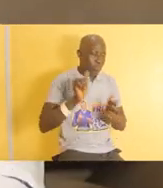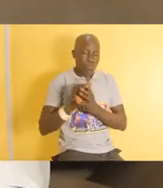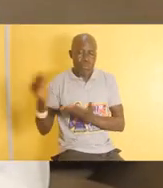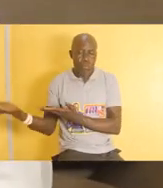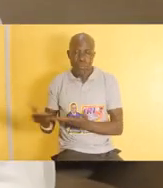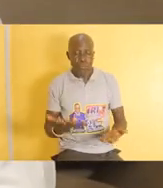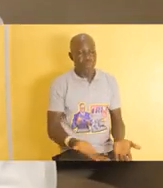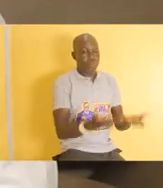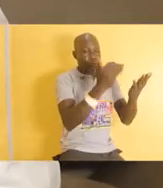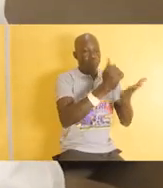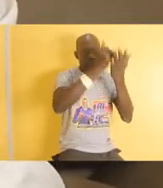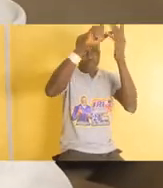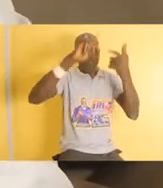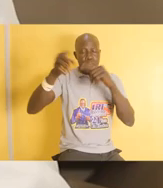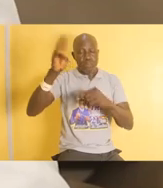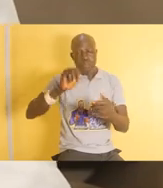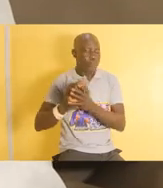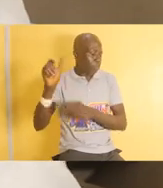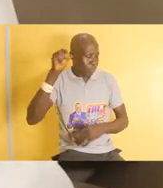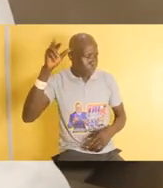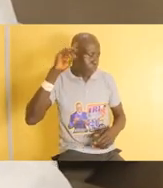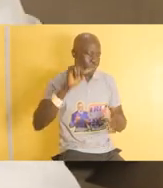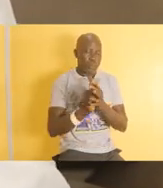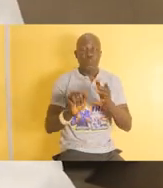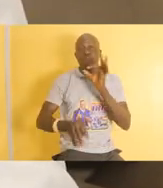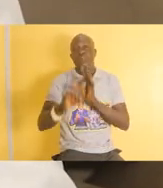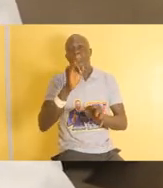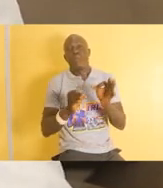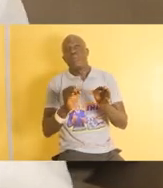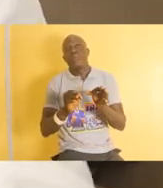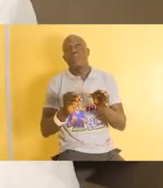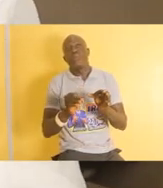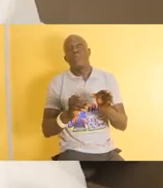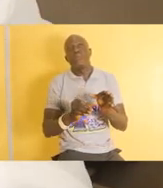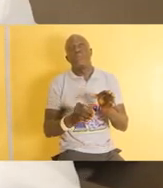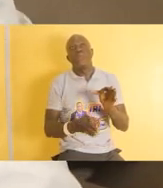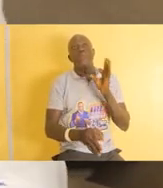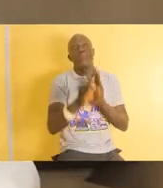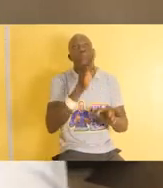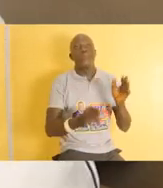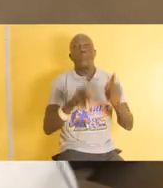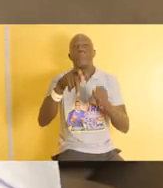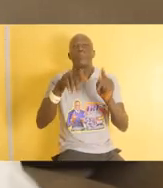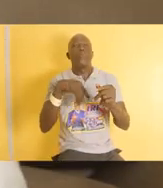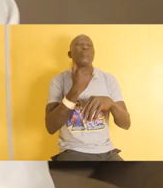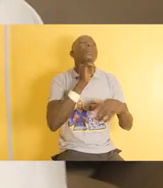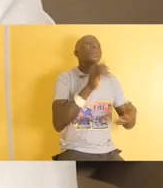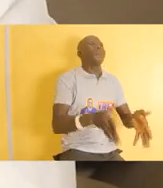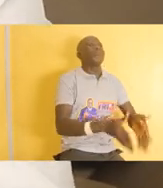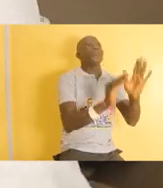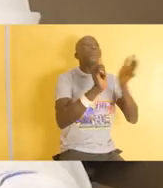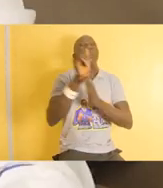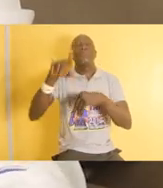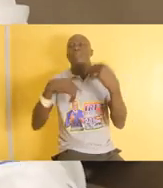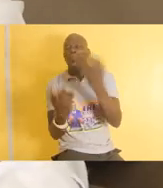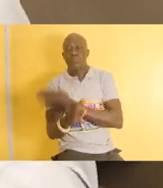located Moses to raise up for them. Listen to me. Till the you are still there, allow you to get to your